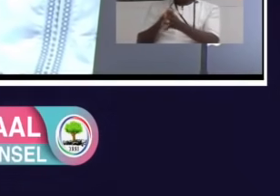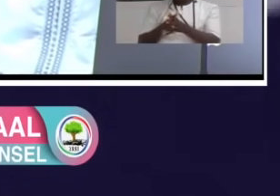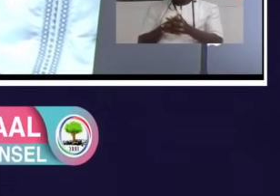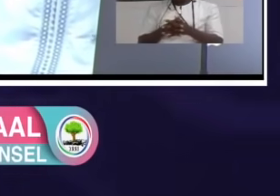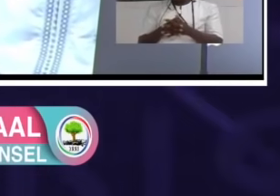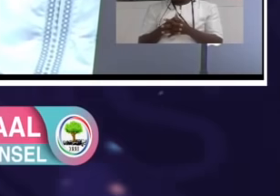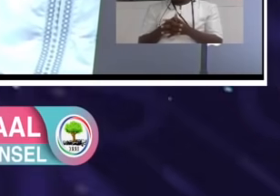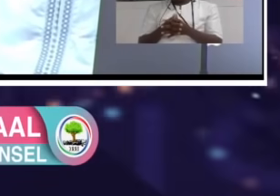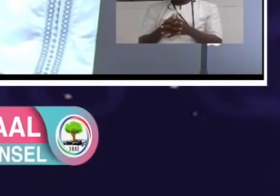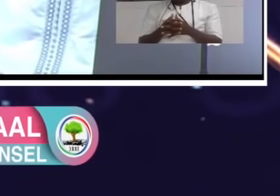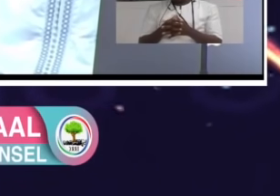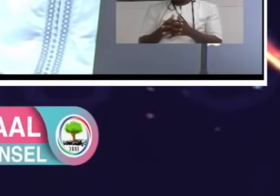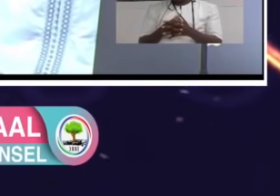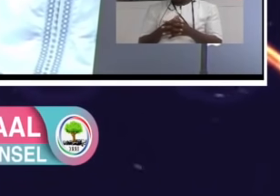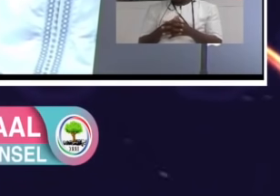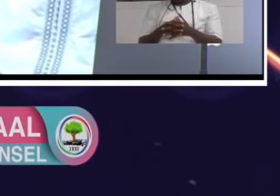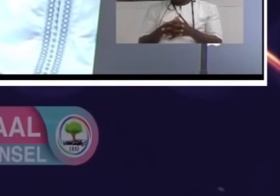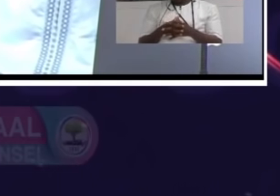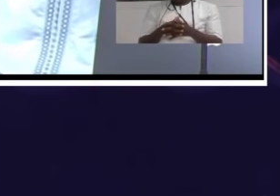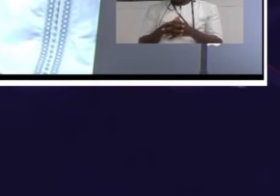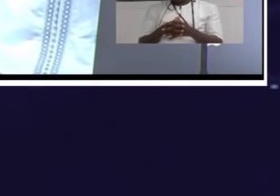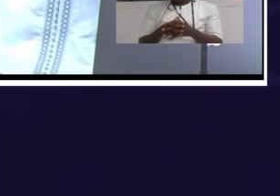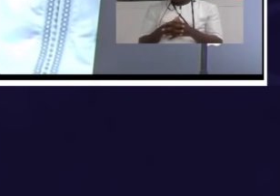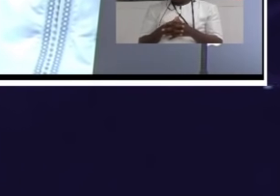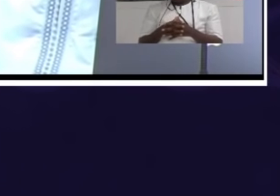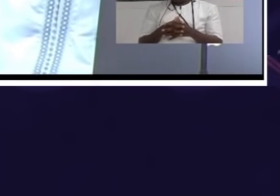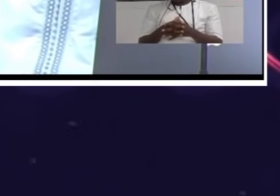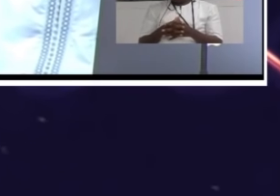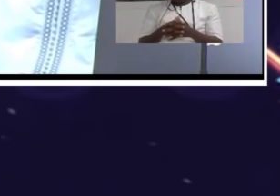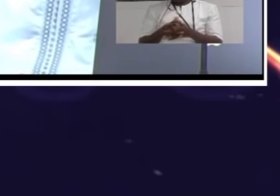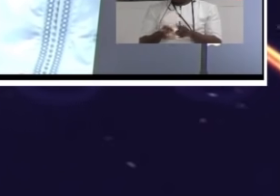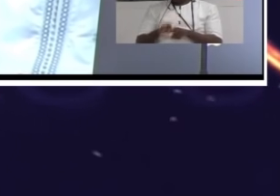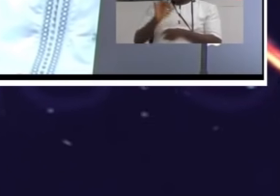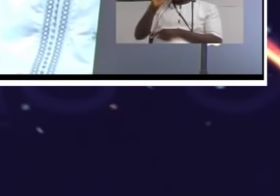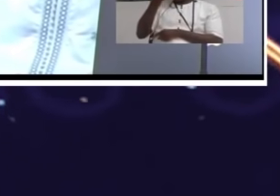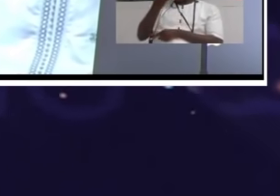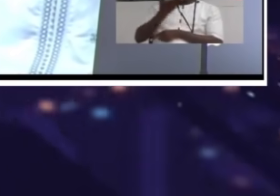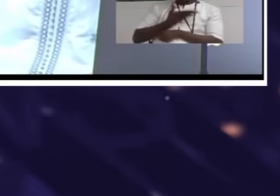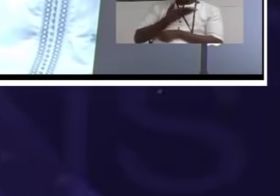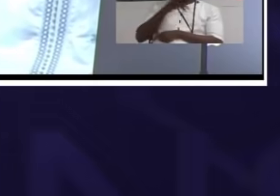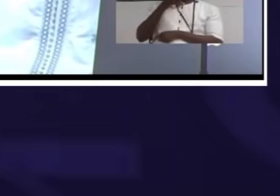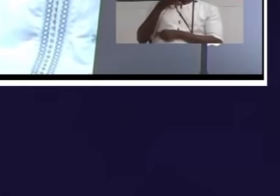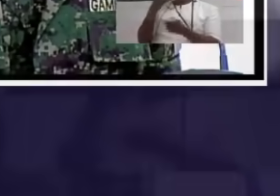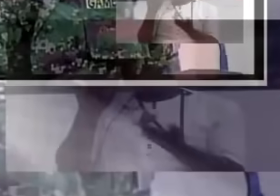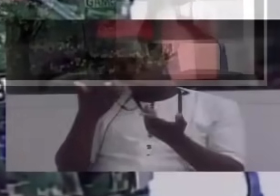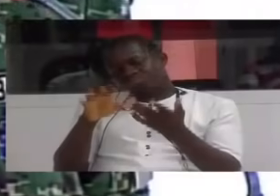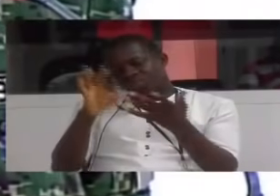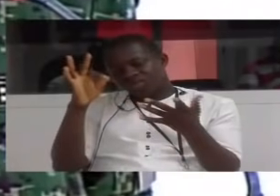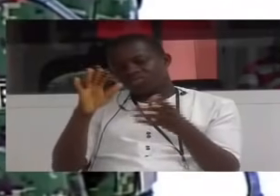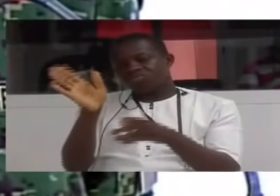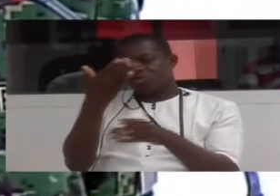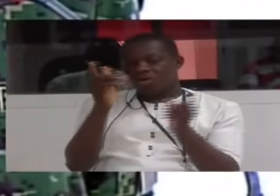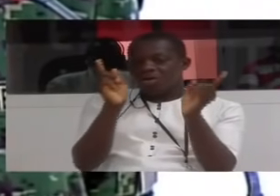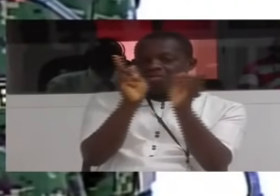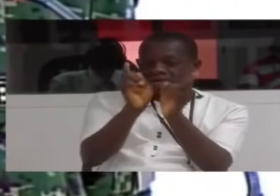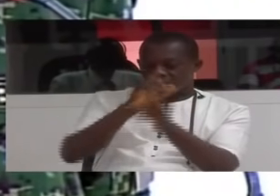pare ndax amon nga yon pour gisse ak jabaram. Wa amon na chance pour gisse jabaram be amna